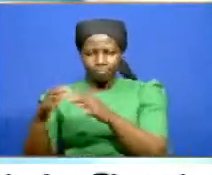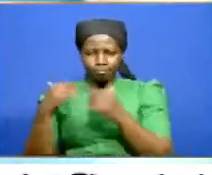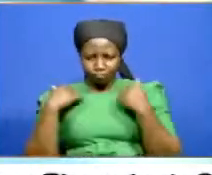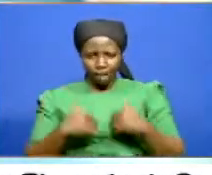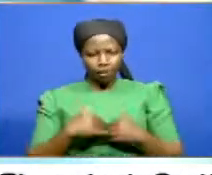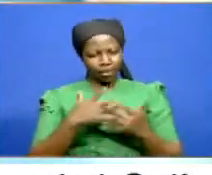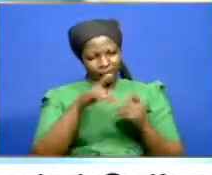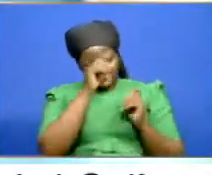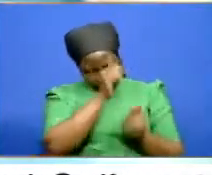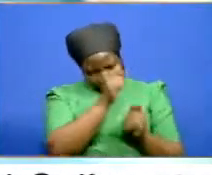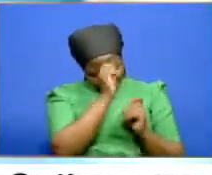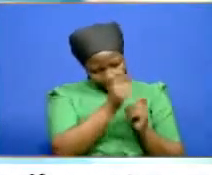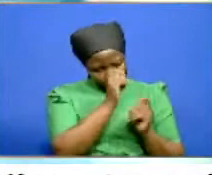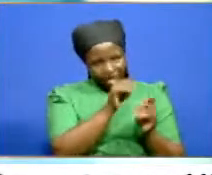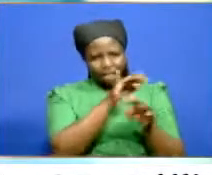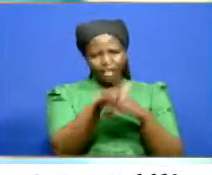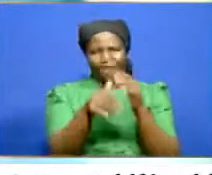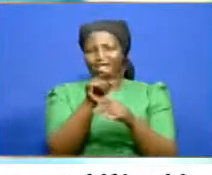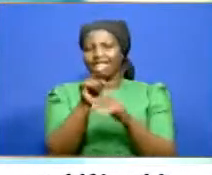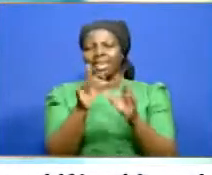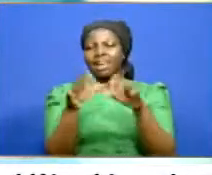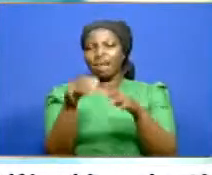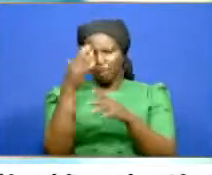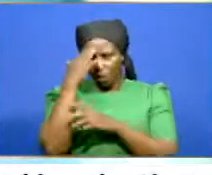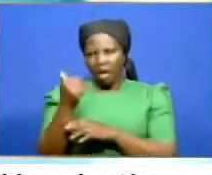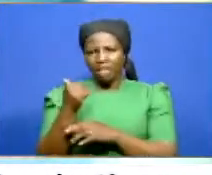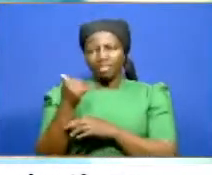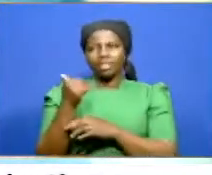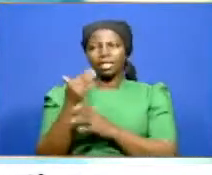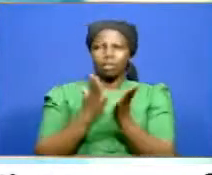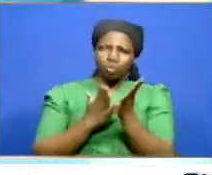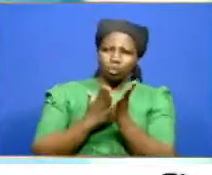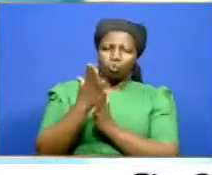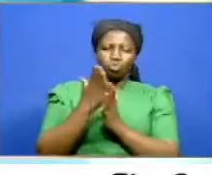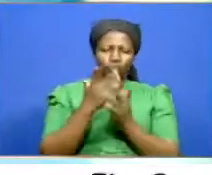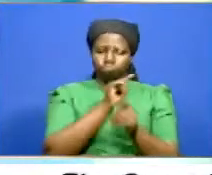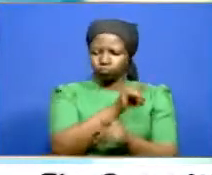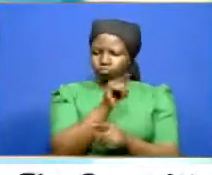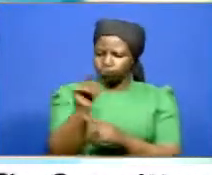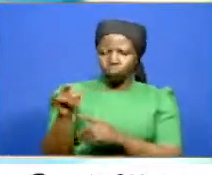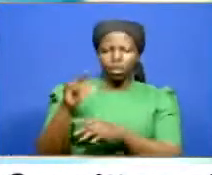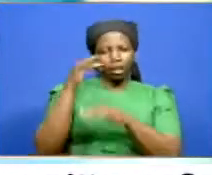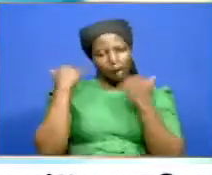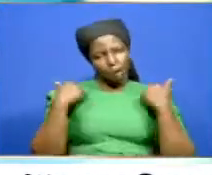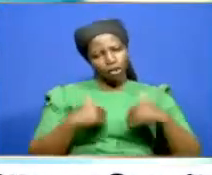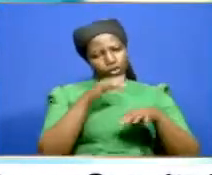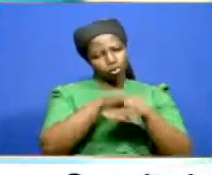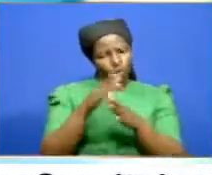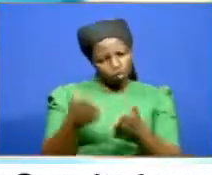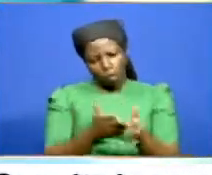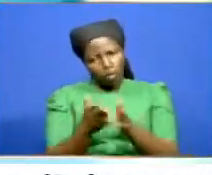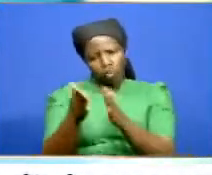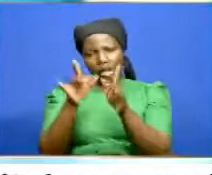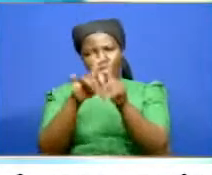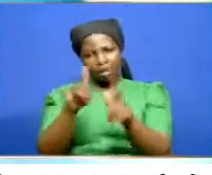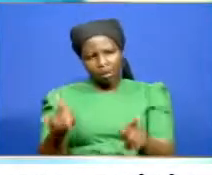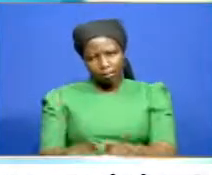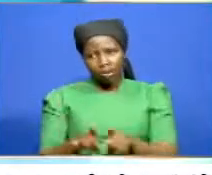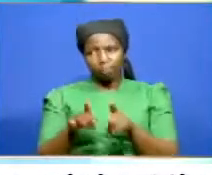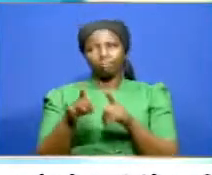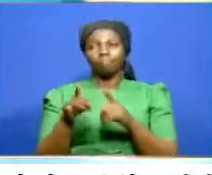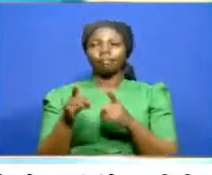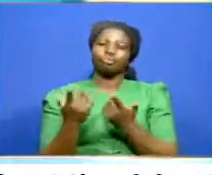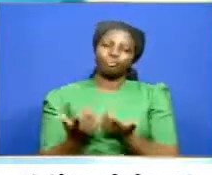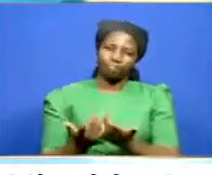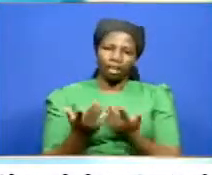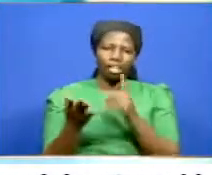my life and everything, because it's through them that I came to, you know, get opportunities. Through them that I get to even live my dream of playing local football.